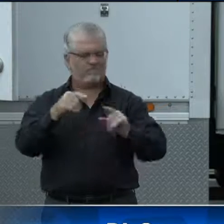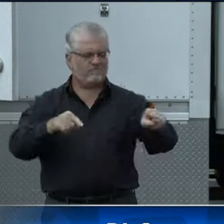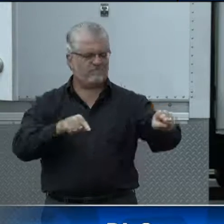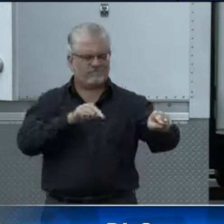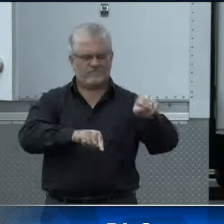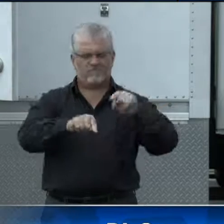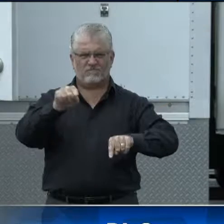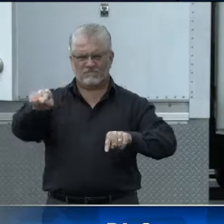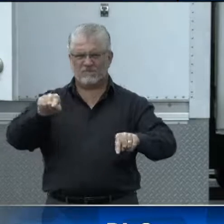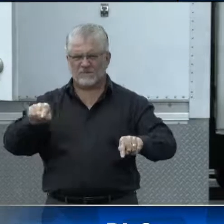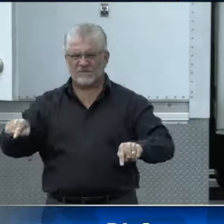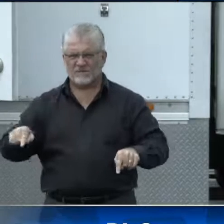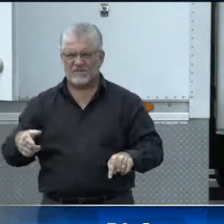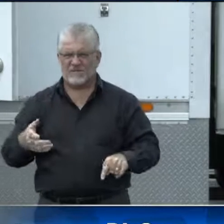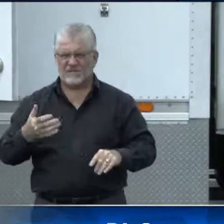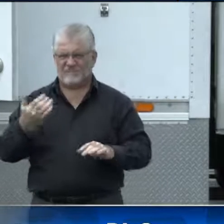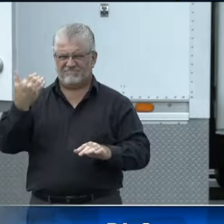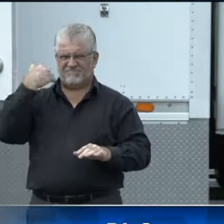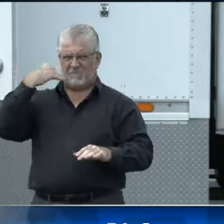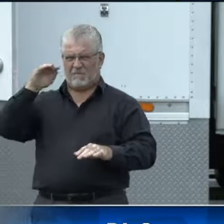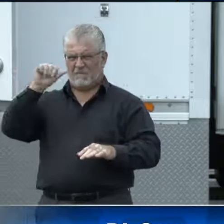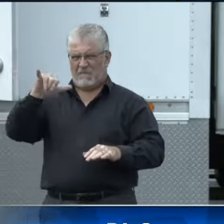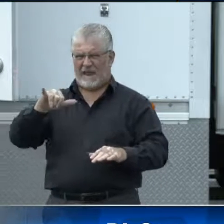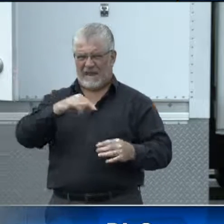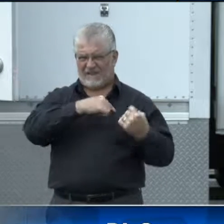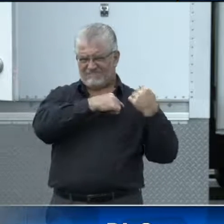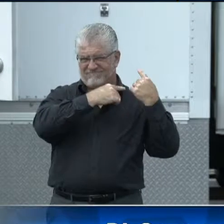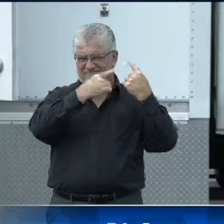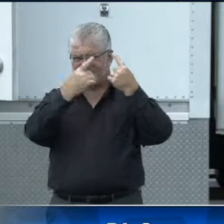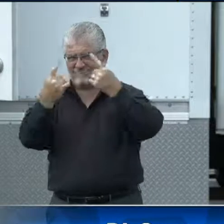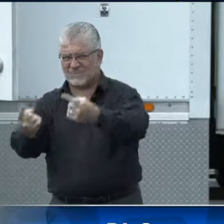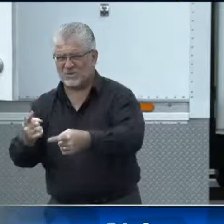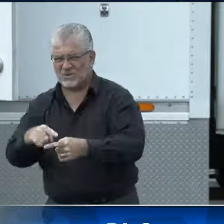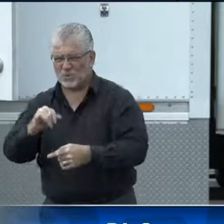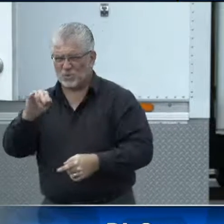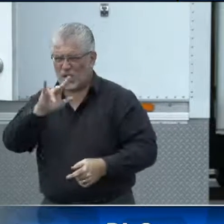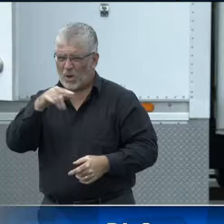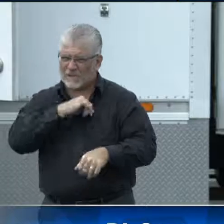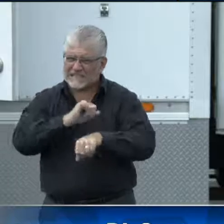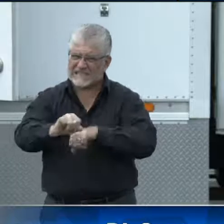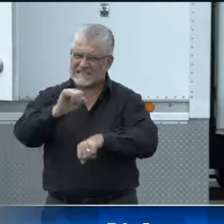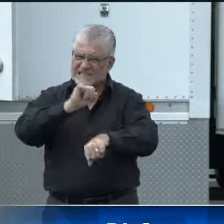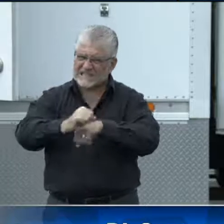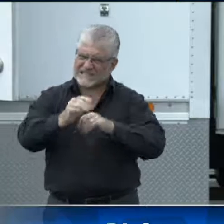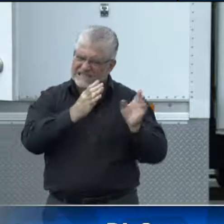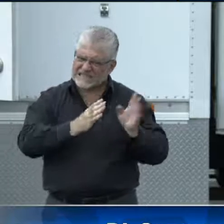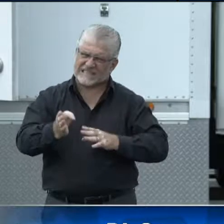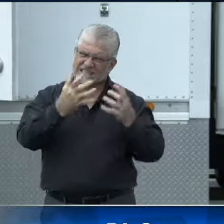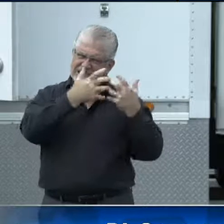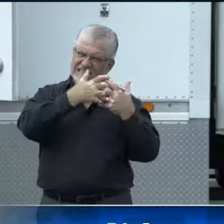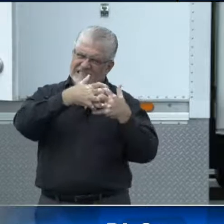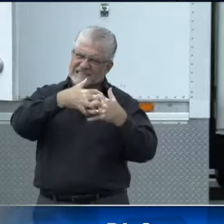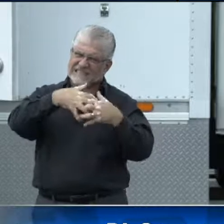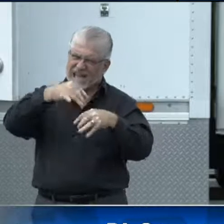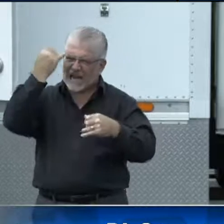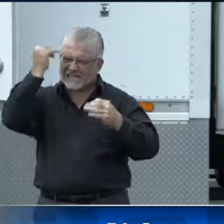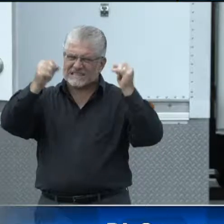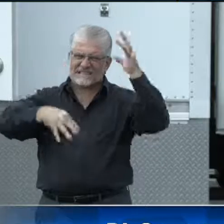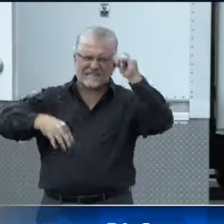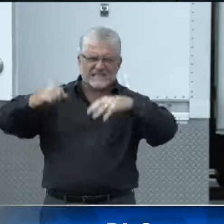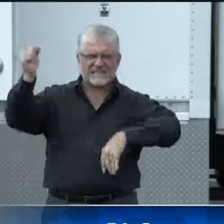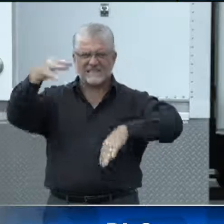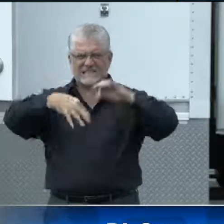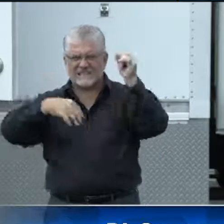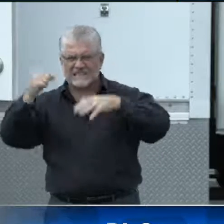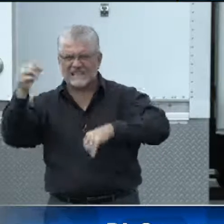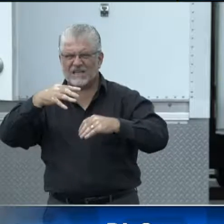And from May up until today, up until mid-July, we've been working diligently with the Department of Health and its executives and other partners at the